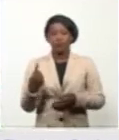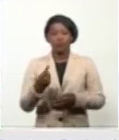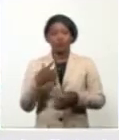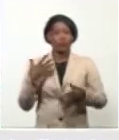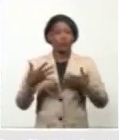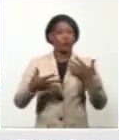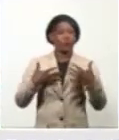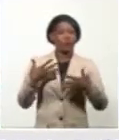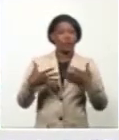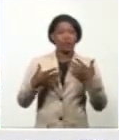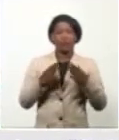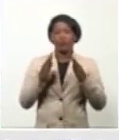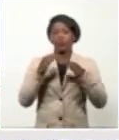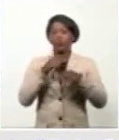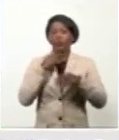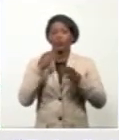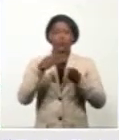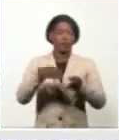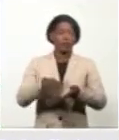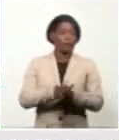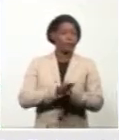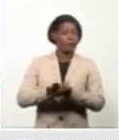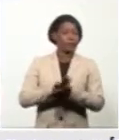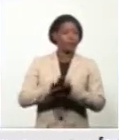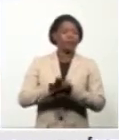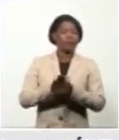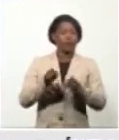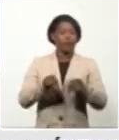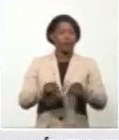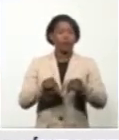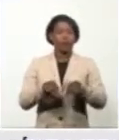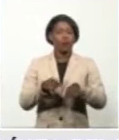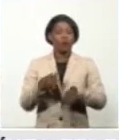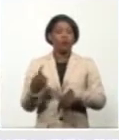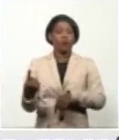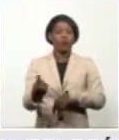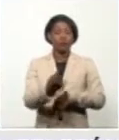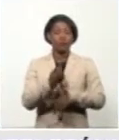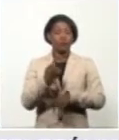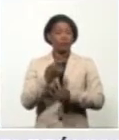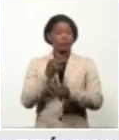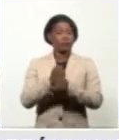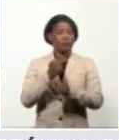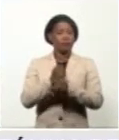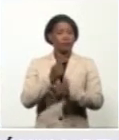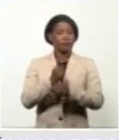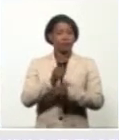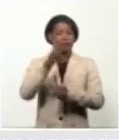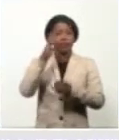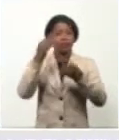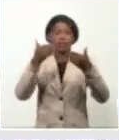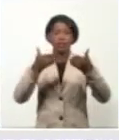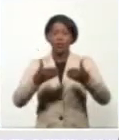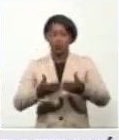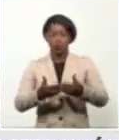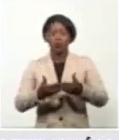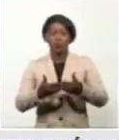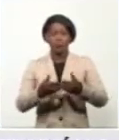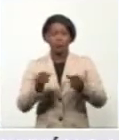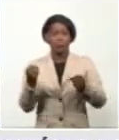Today we start again without fatalities, something that really pleases